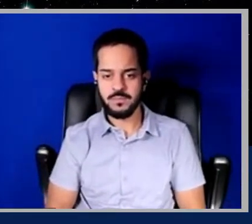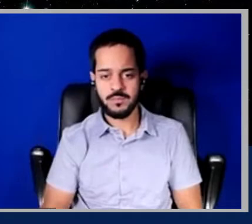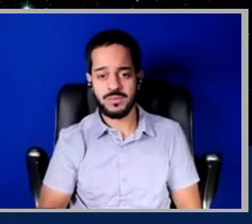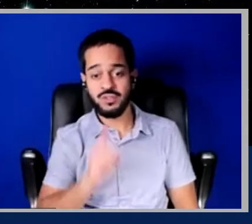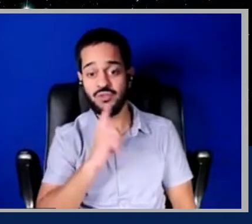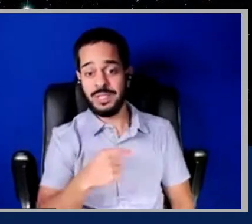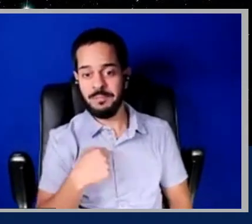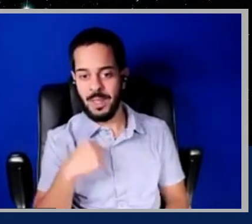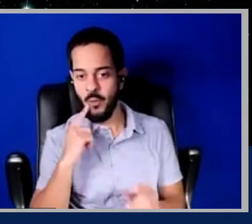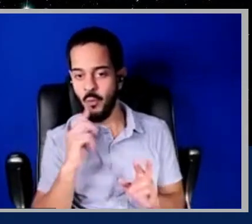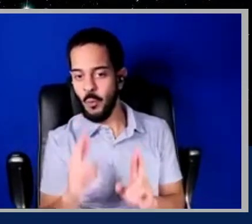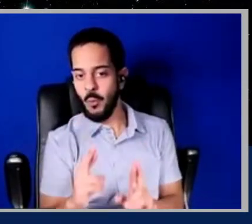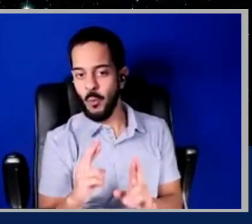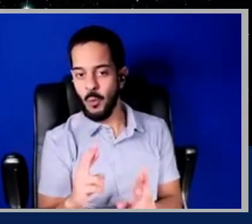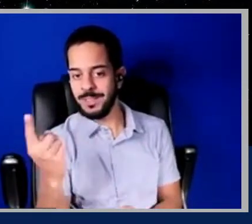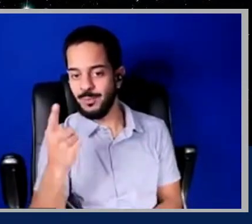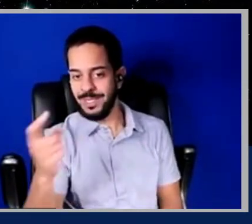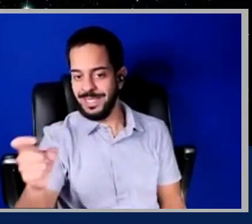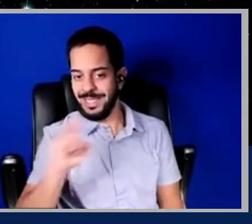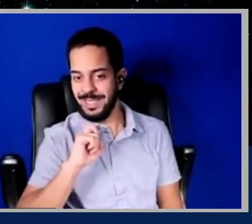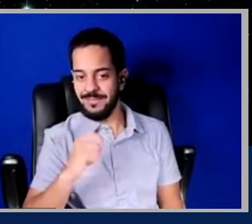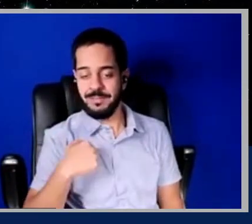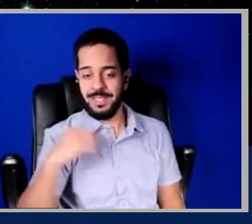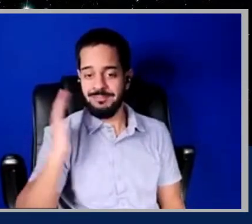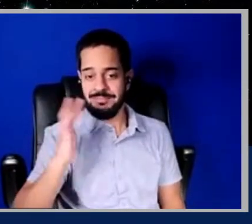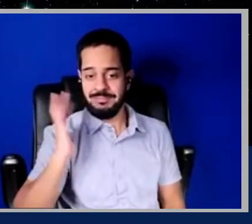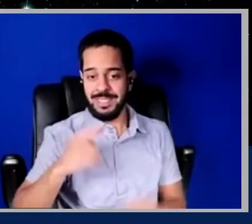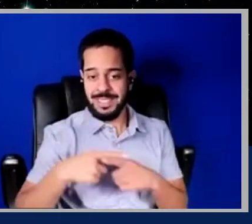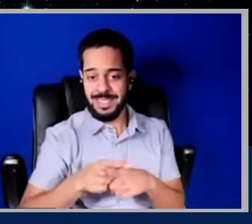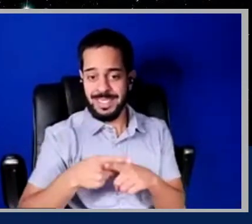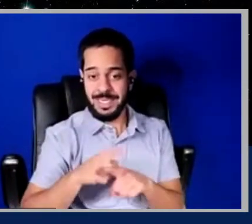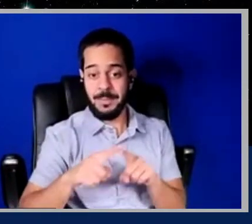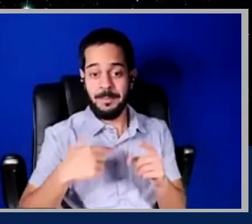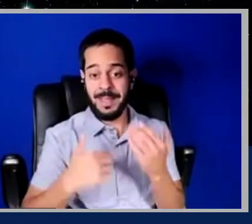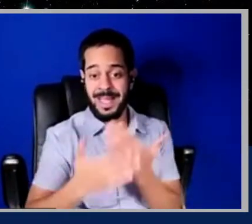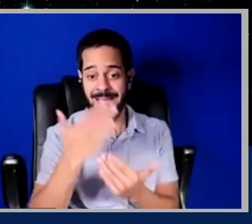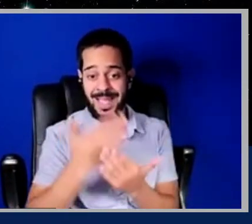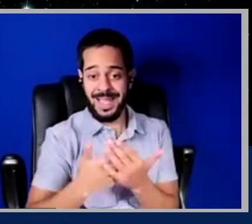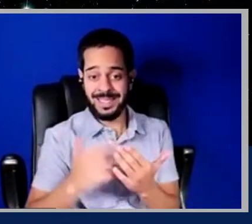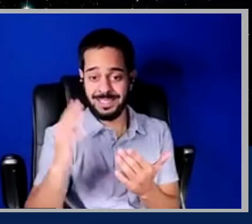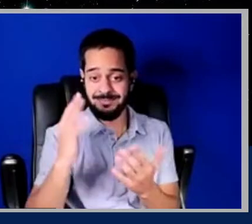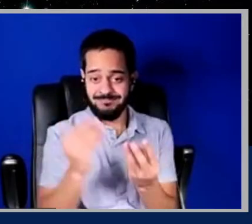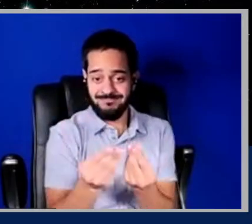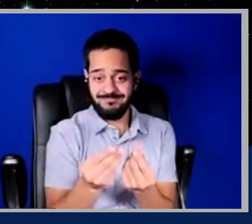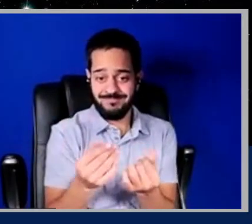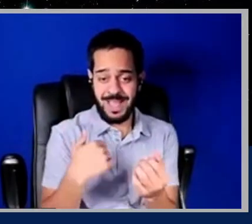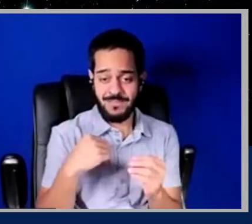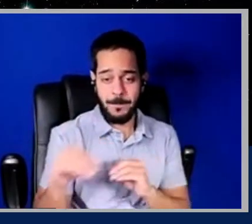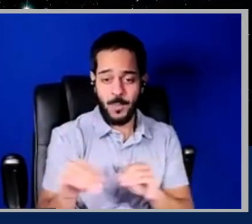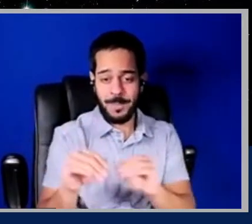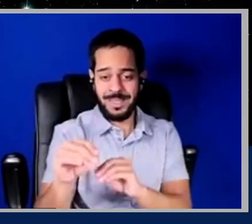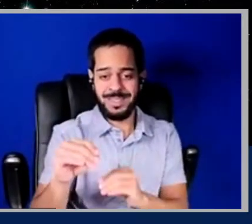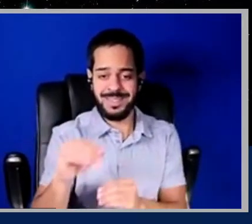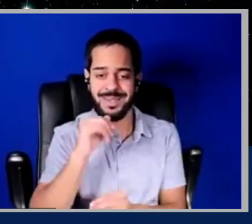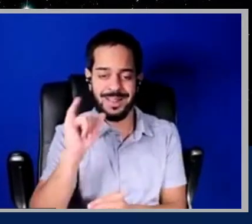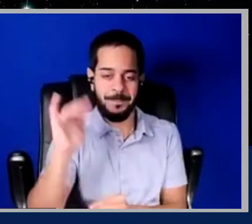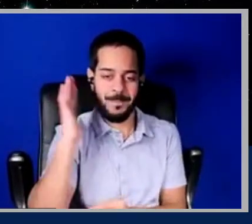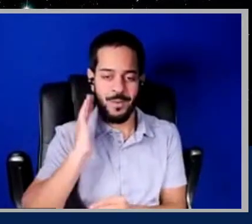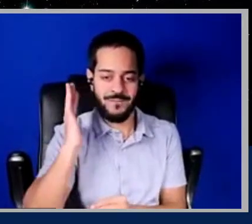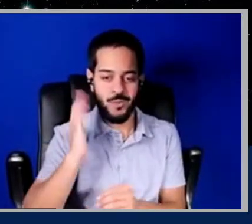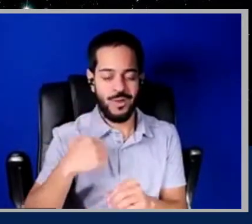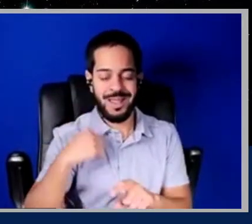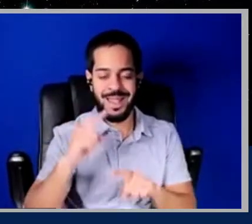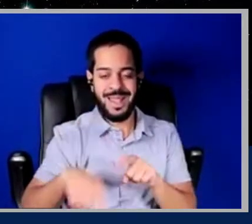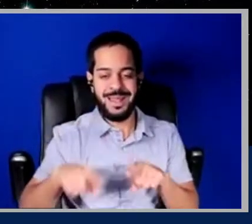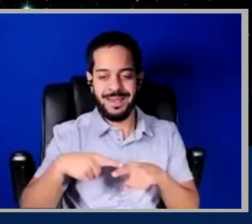would gift me one of those because I used to knit, but my hands don't have as much mobility, unfortunately. So I can't knit anymore. But I adore